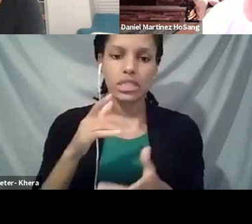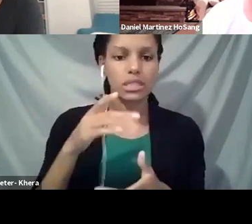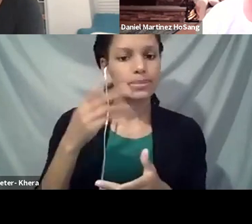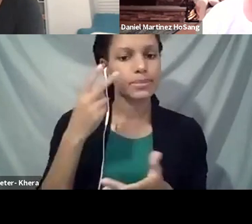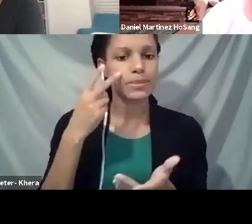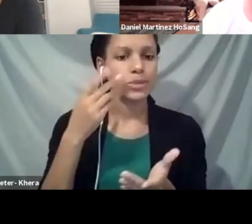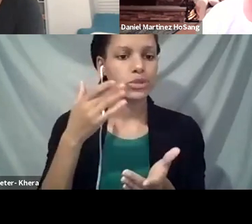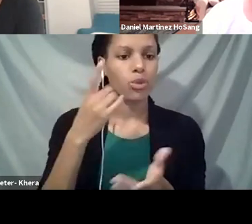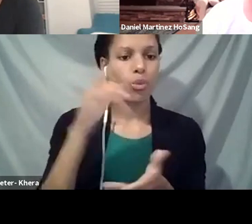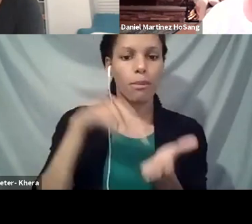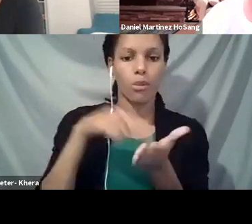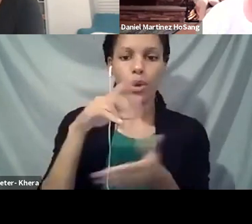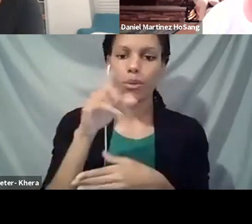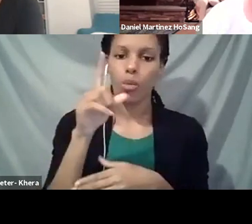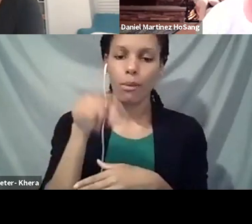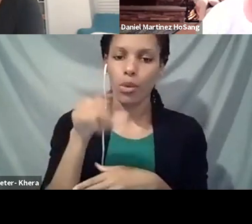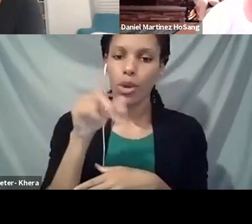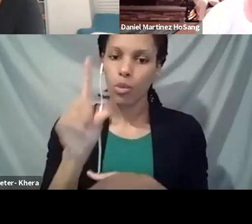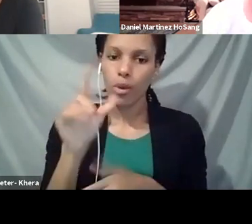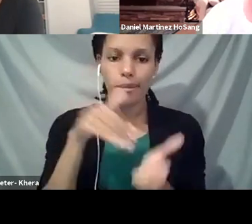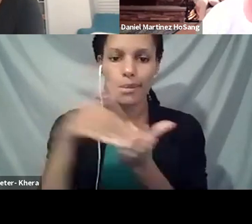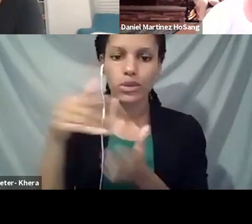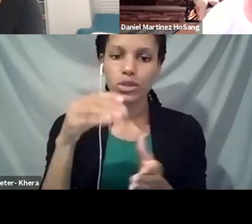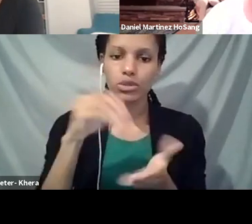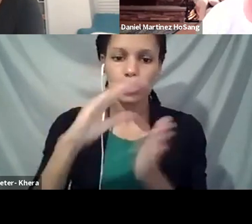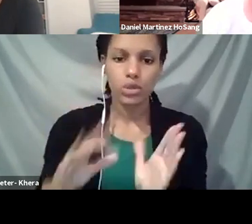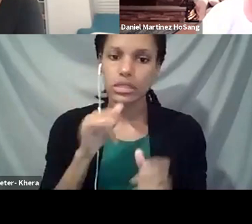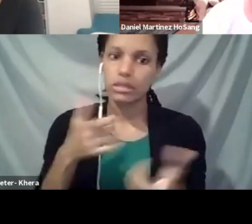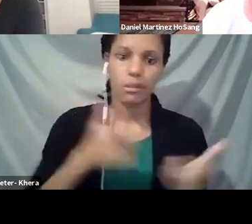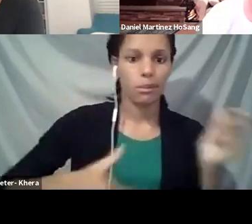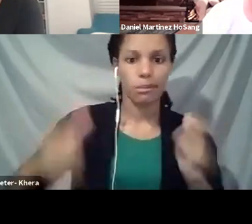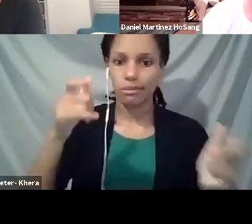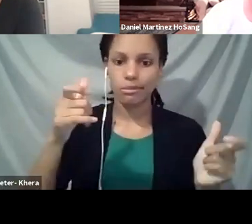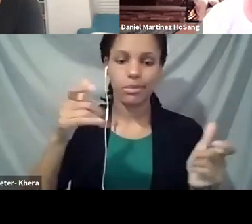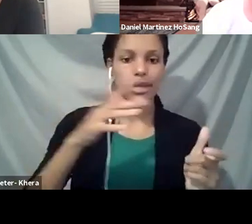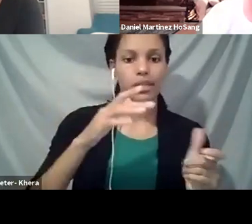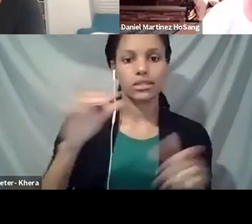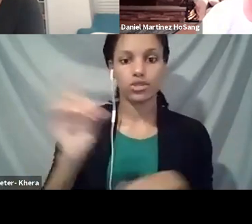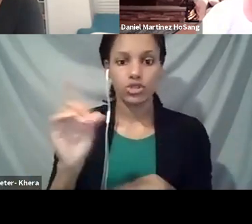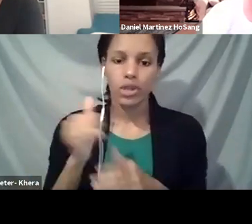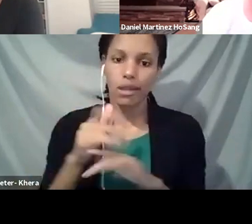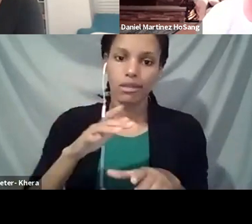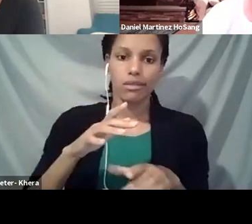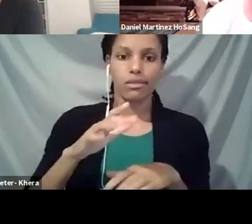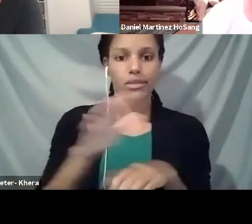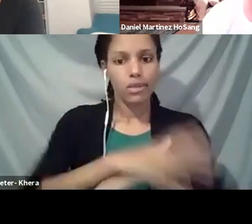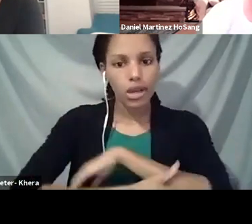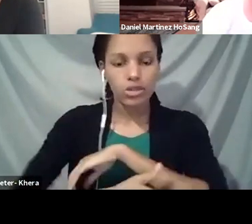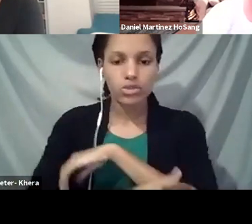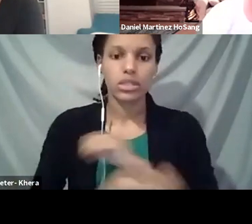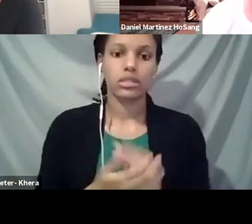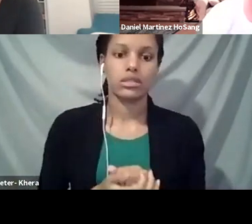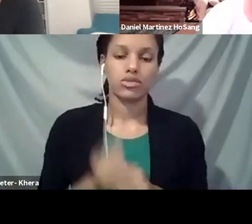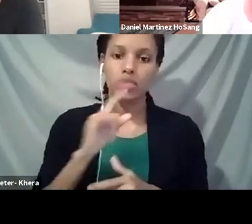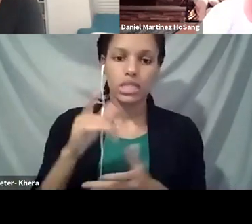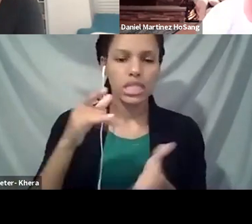a large district to be one of the most segregated in the country. And a lot of activists and advocates have really criticized the